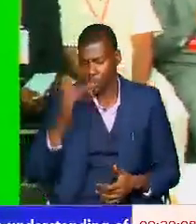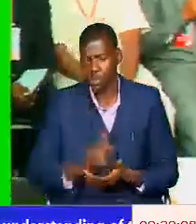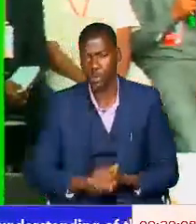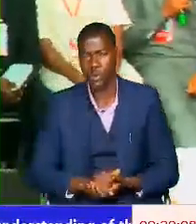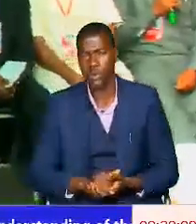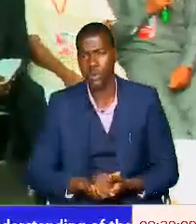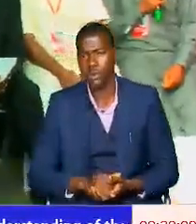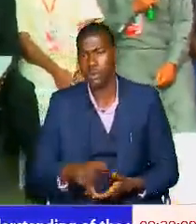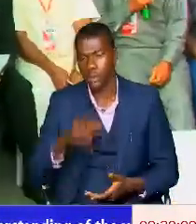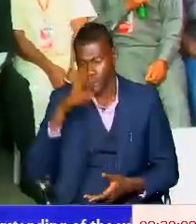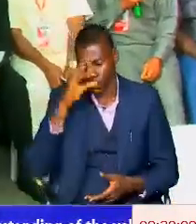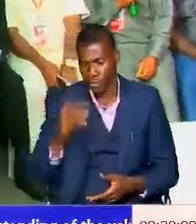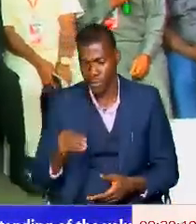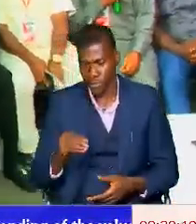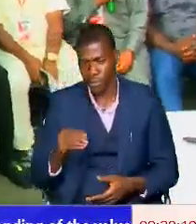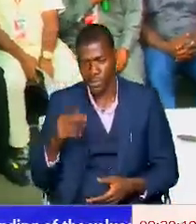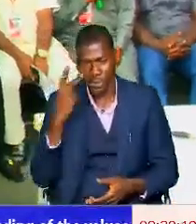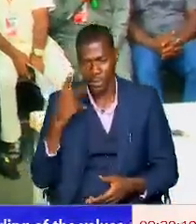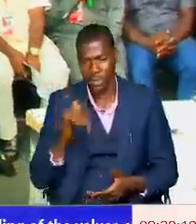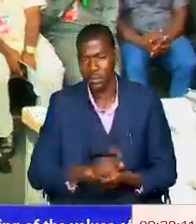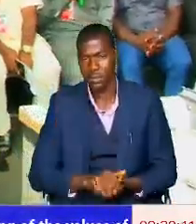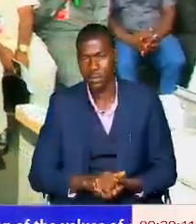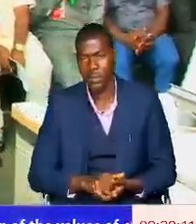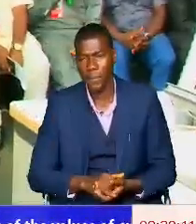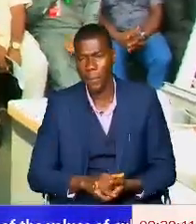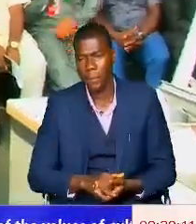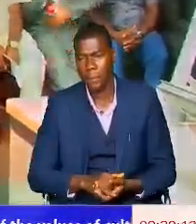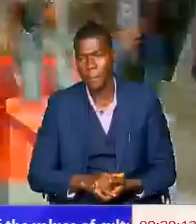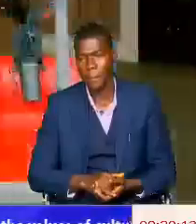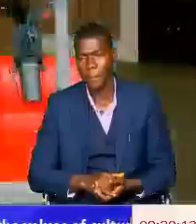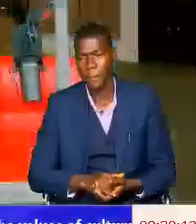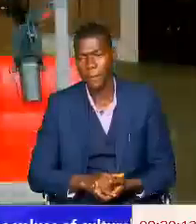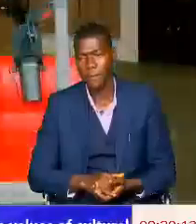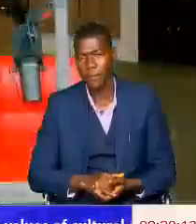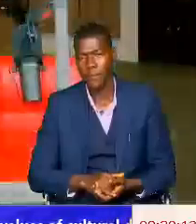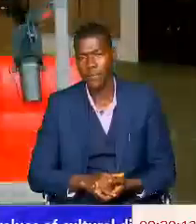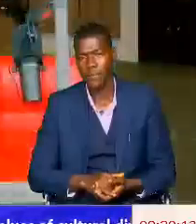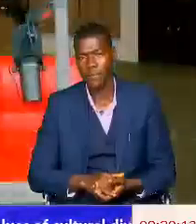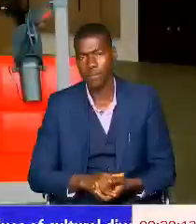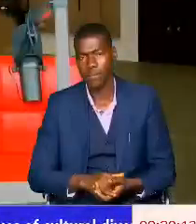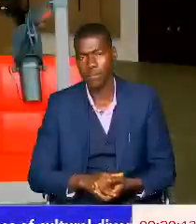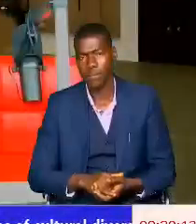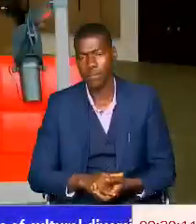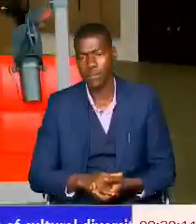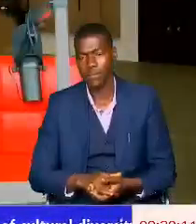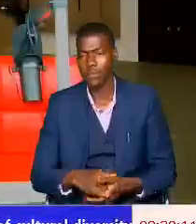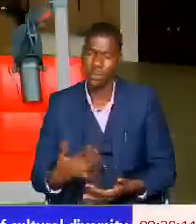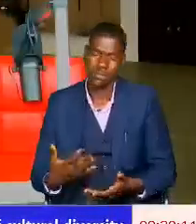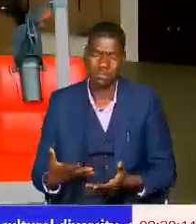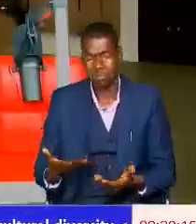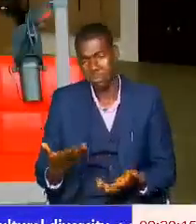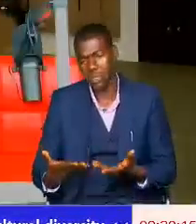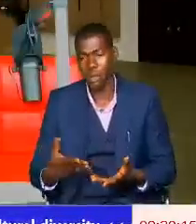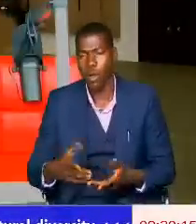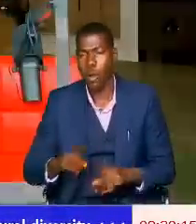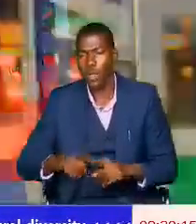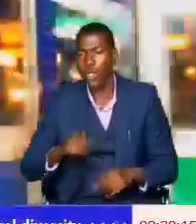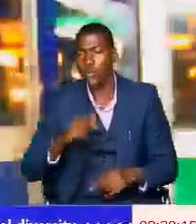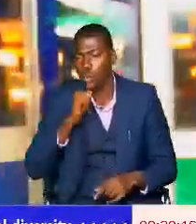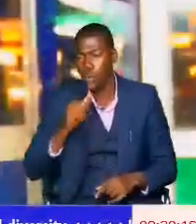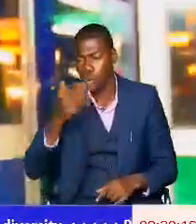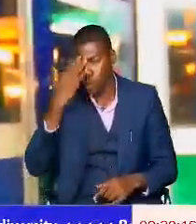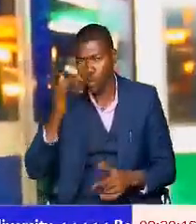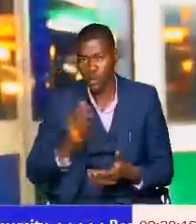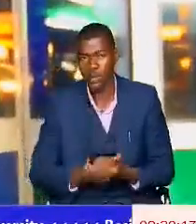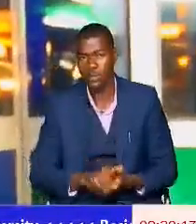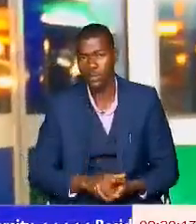the man don't see say, you know, it be like say, you understand. But he no say, you